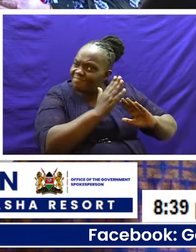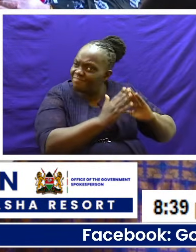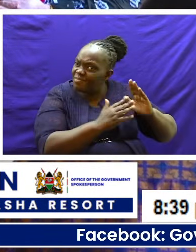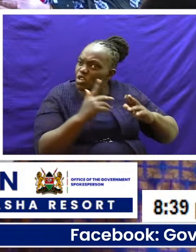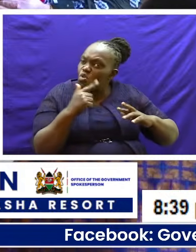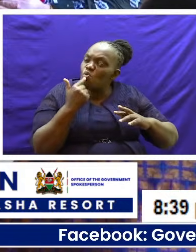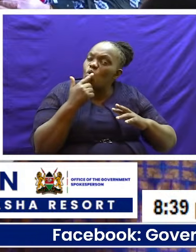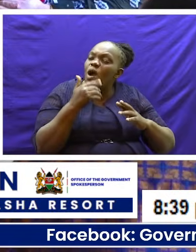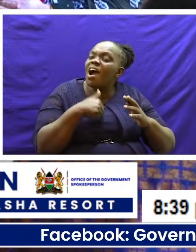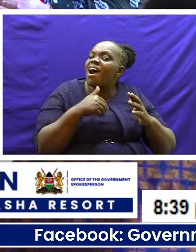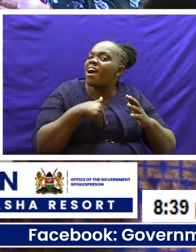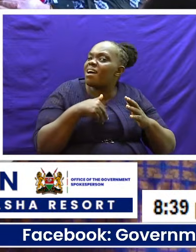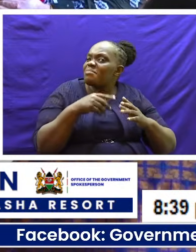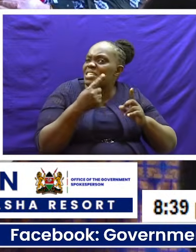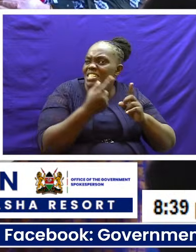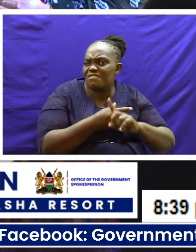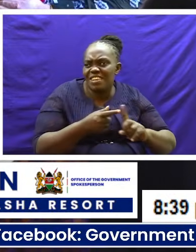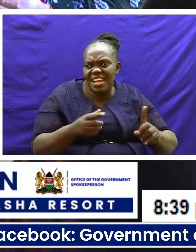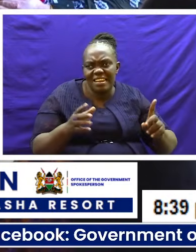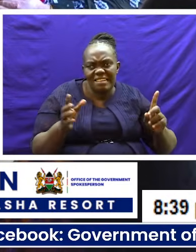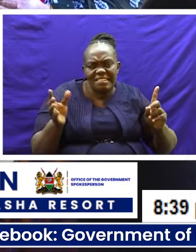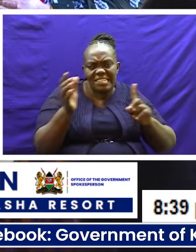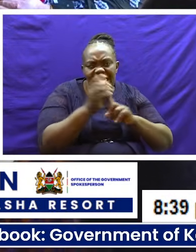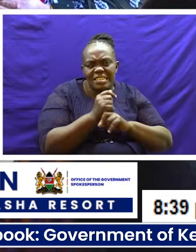who have attained